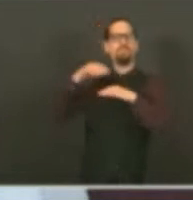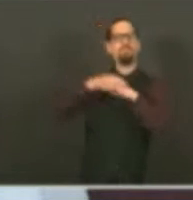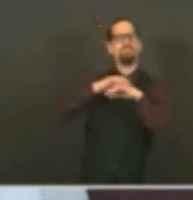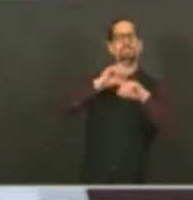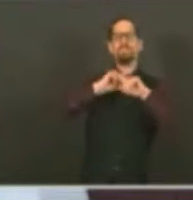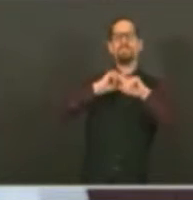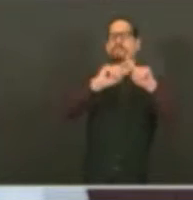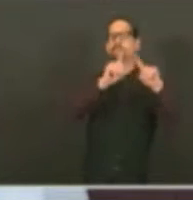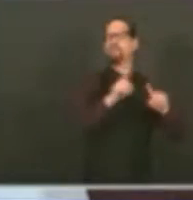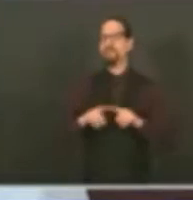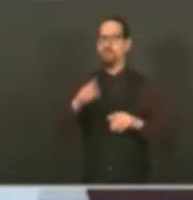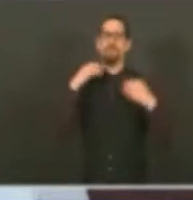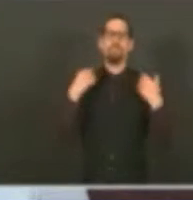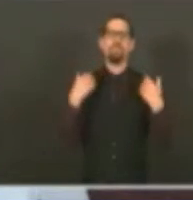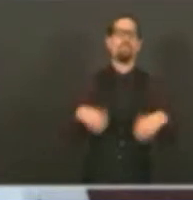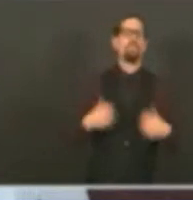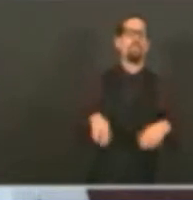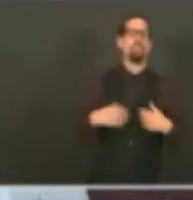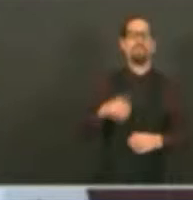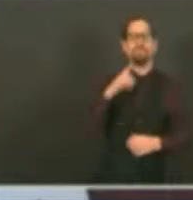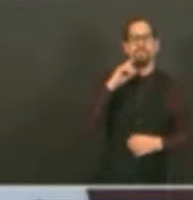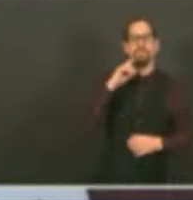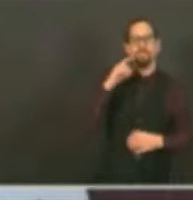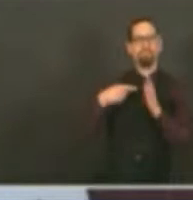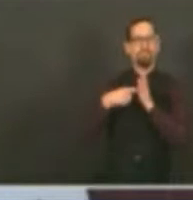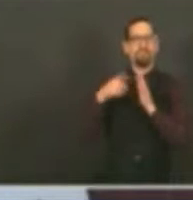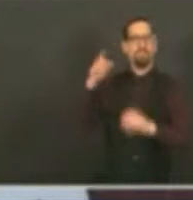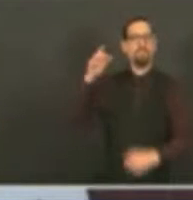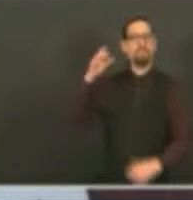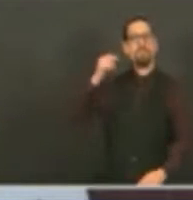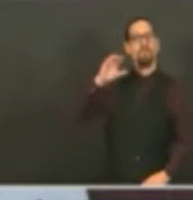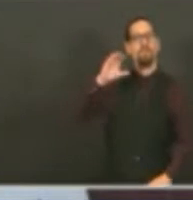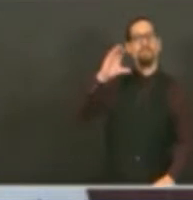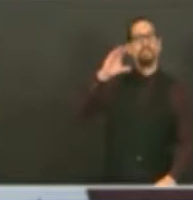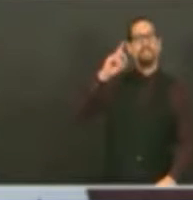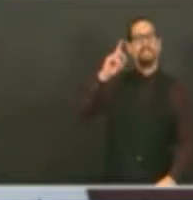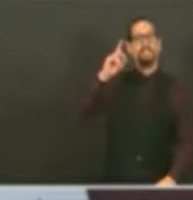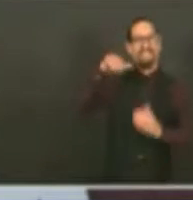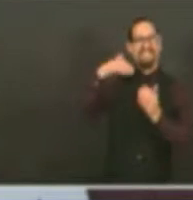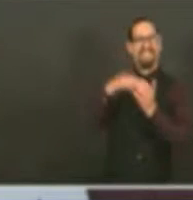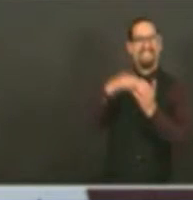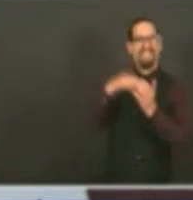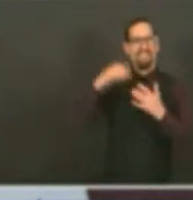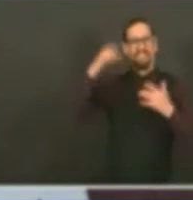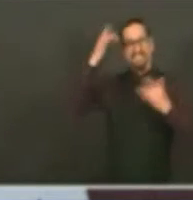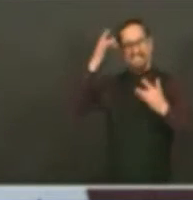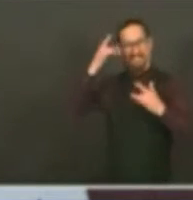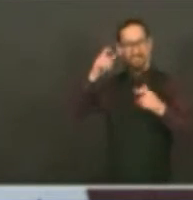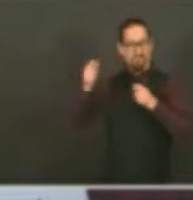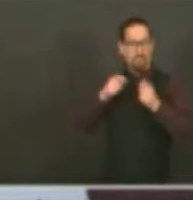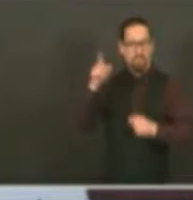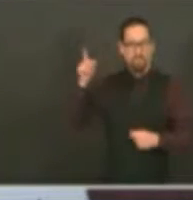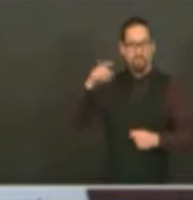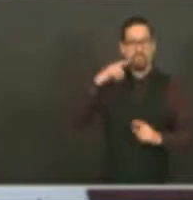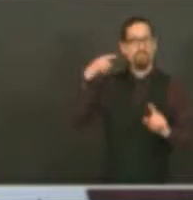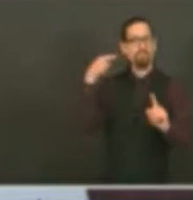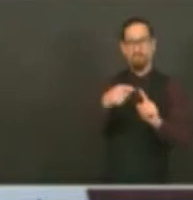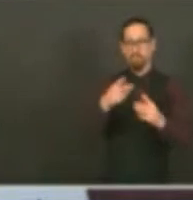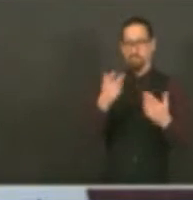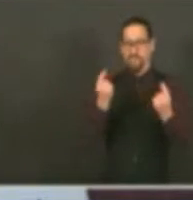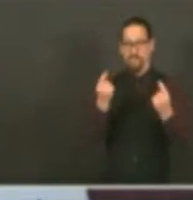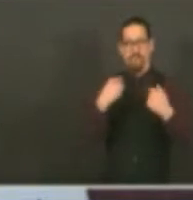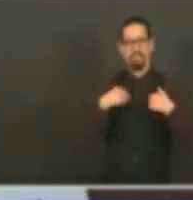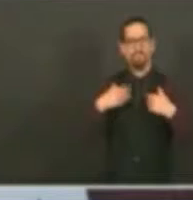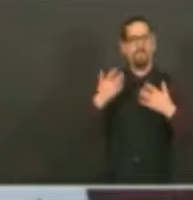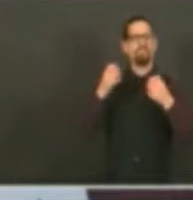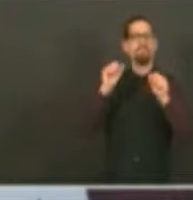out by the CDC called vSafe. And so that's available online. And anyone, doctor, patient, anyone, can report a side